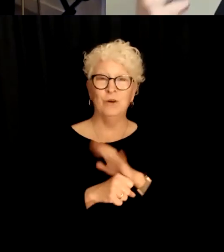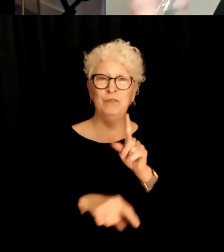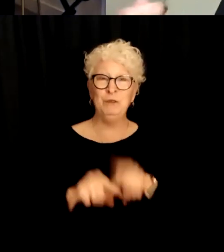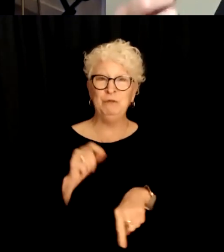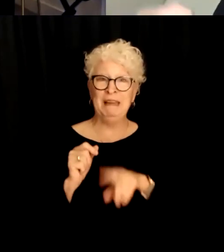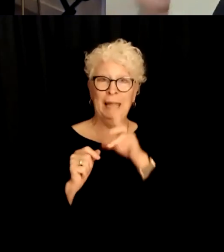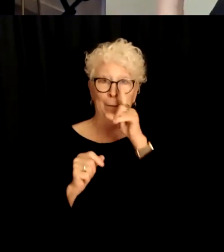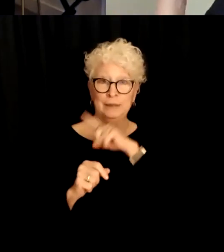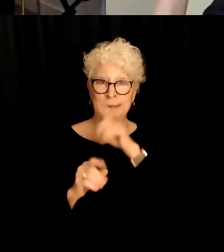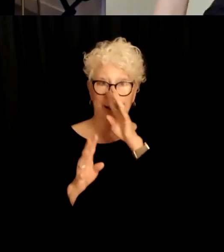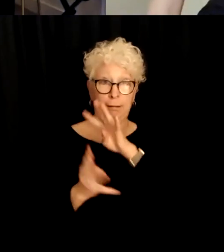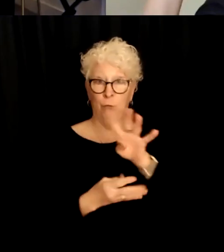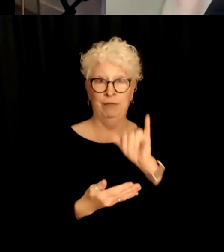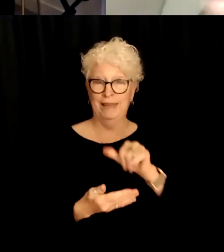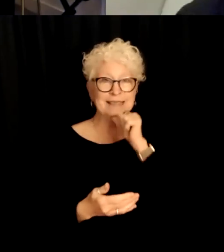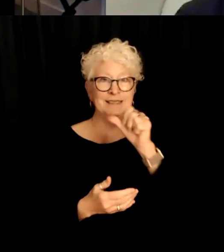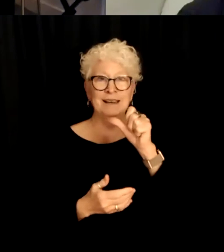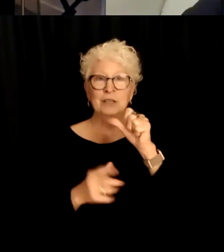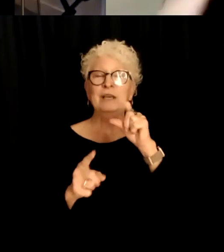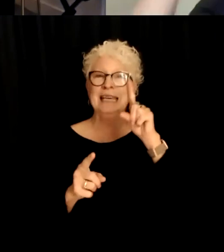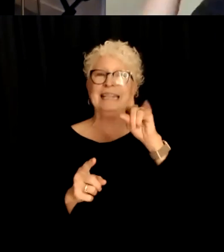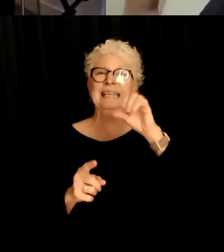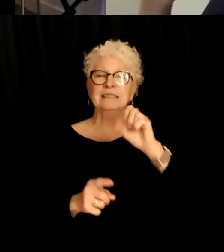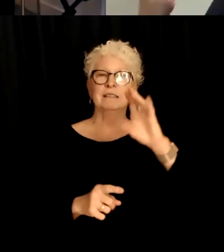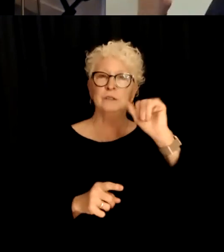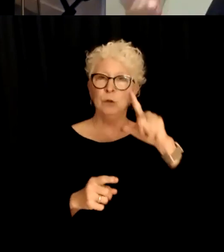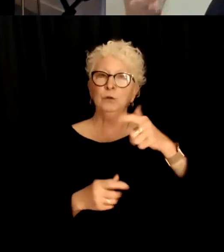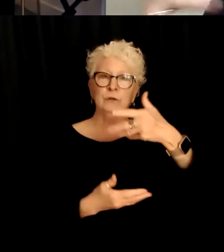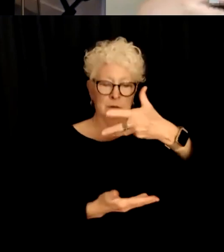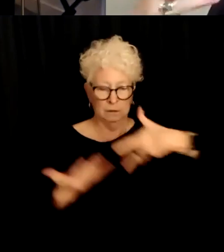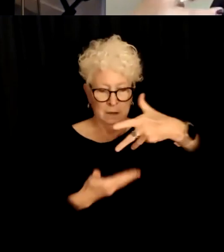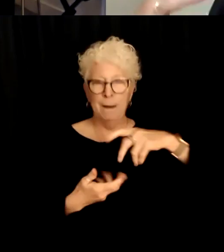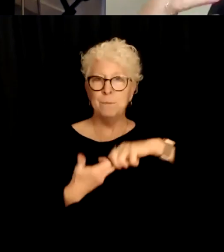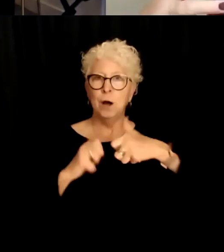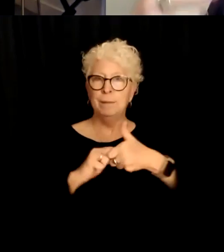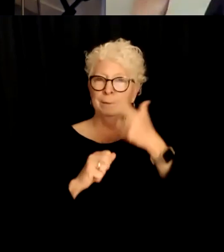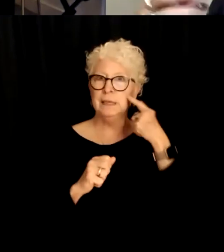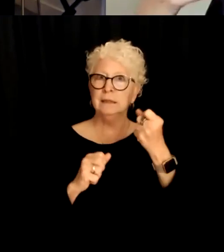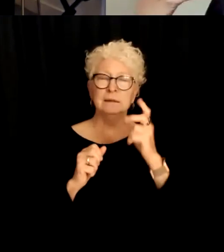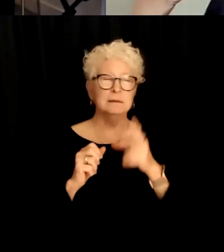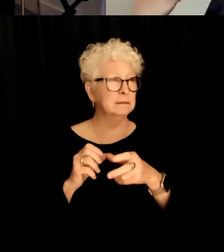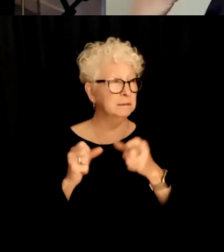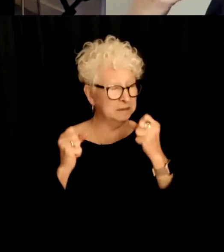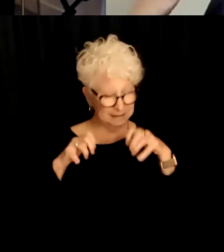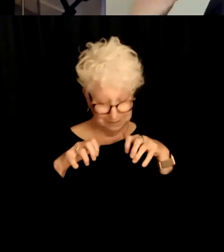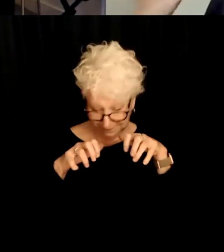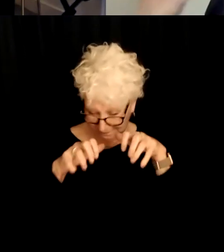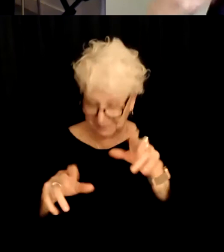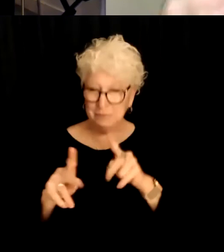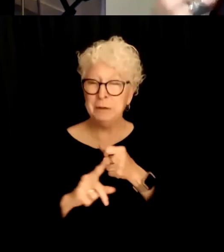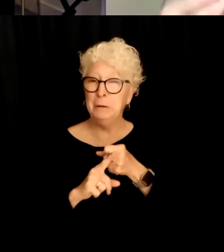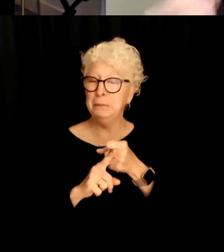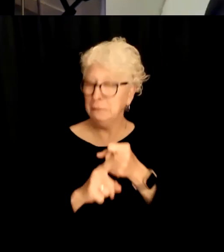a social problem, because we are being smacked both with the numbers of people and with how